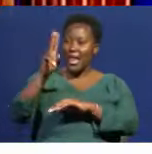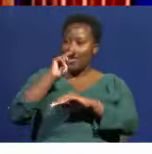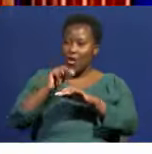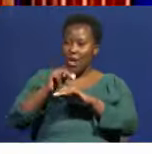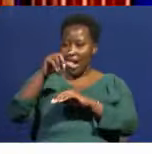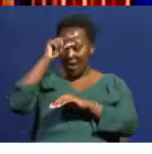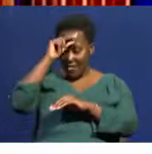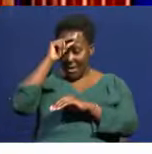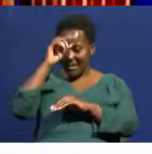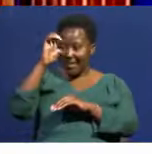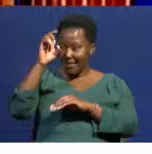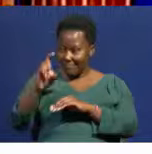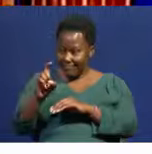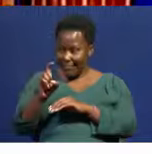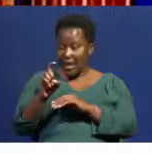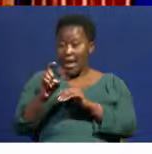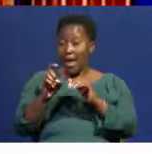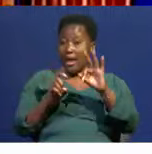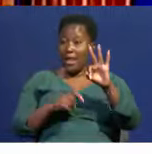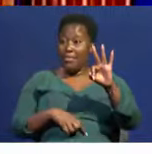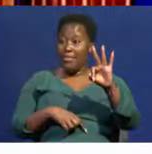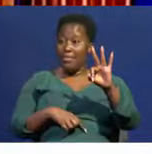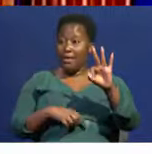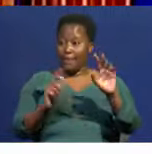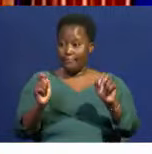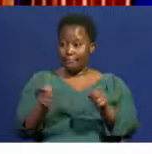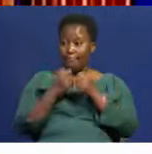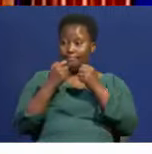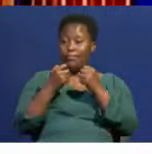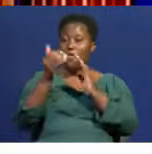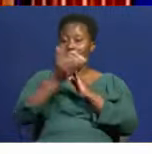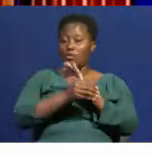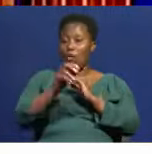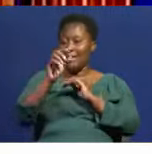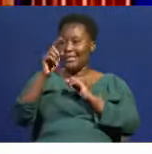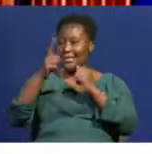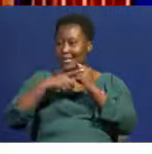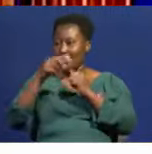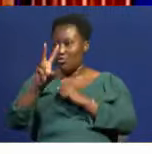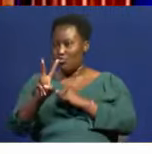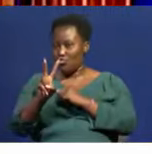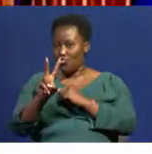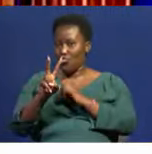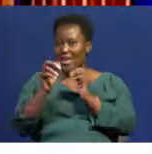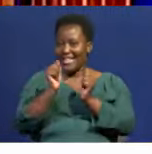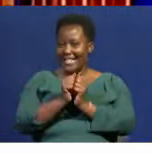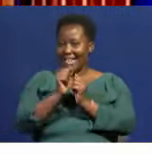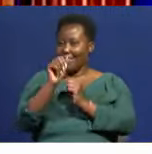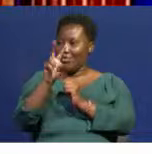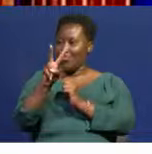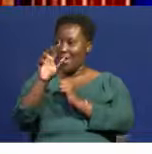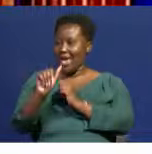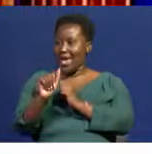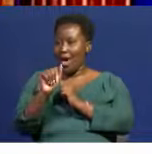Government's executive mandate. Number three, gross violation of Article 6(2), 10(2A),